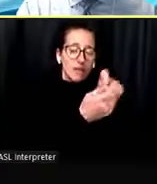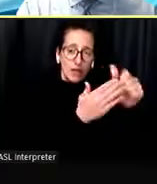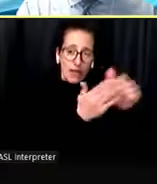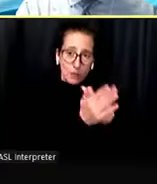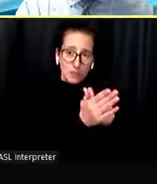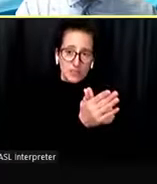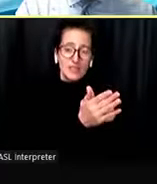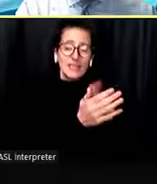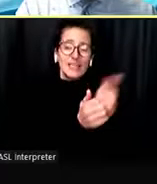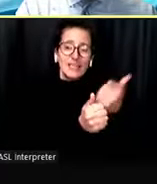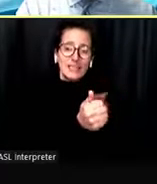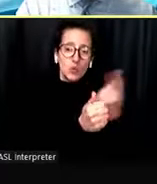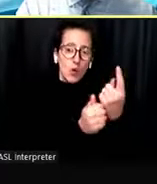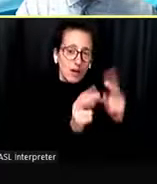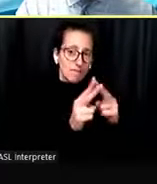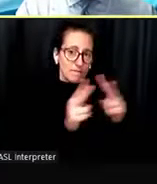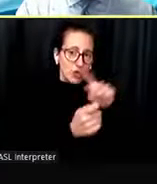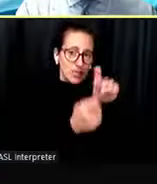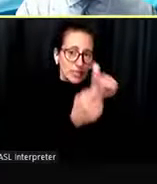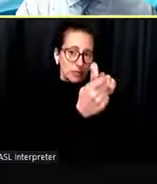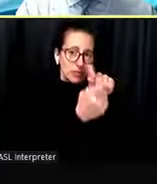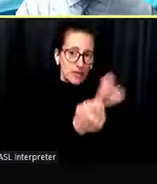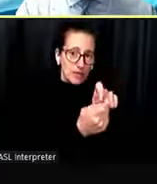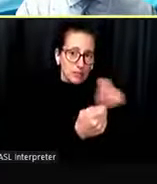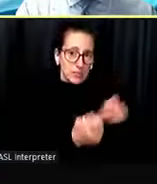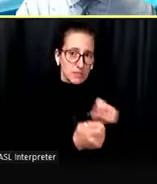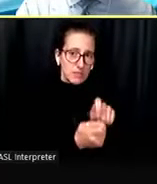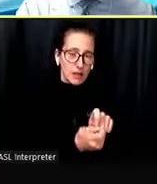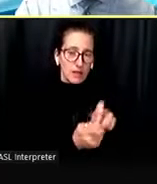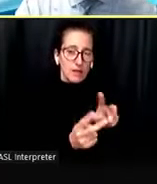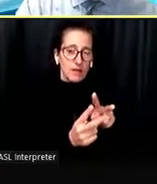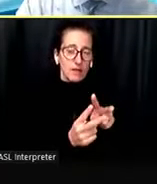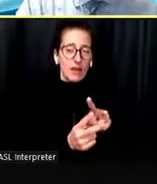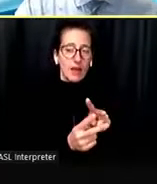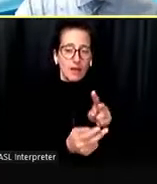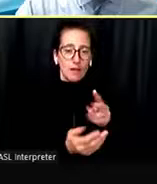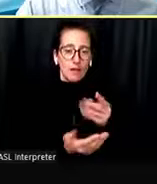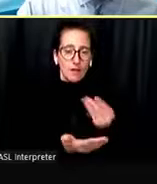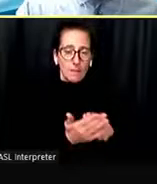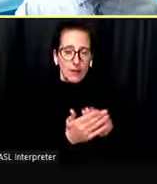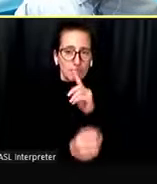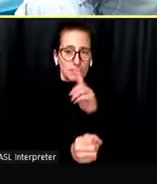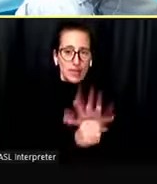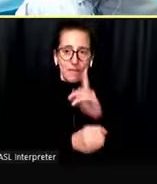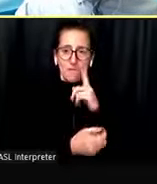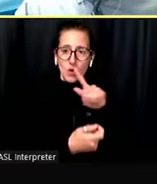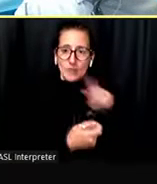very dedicated purpose and a very dedicated revenue source as well. Next slide, please.